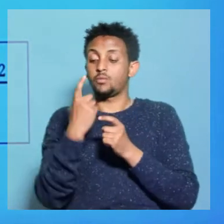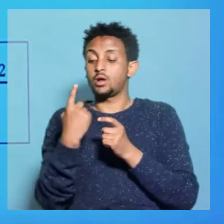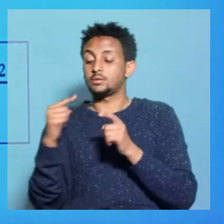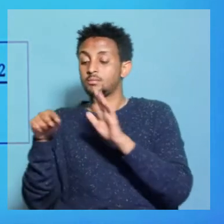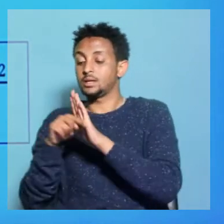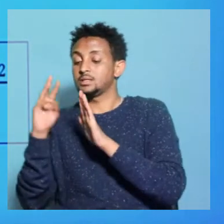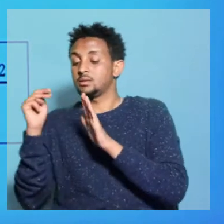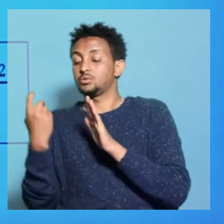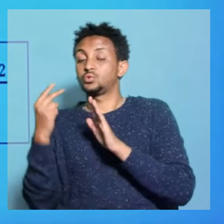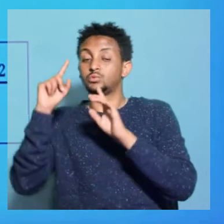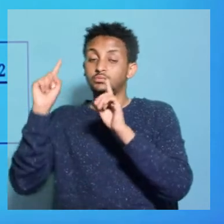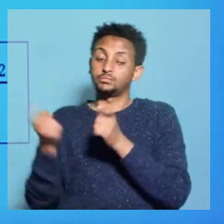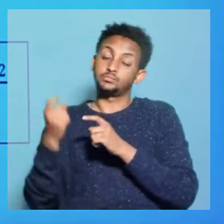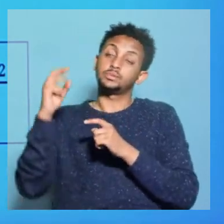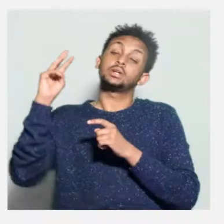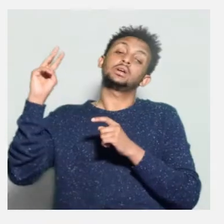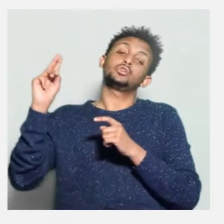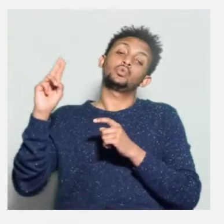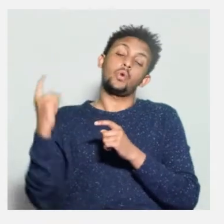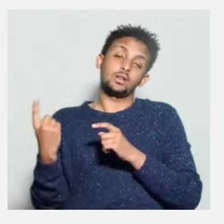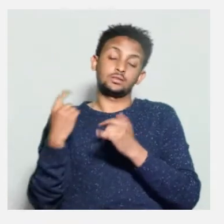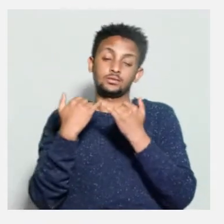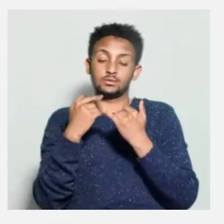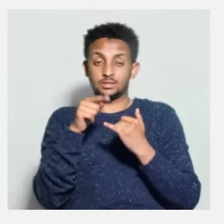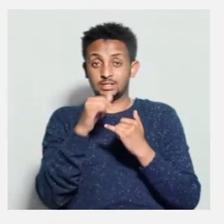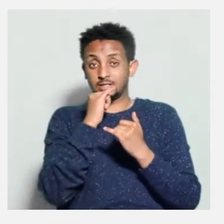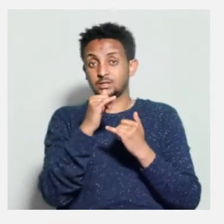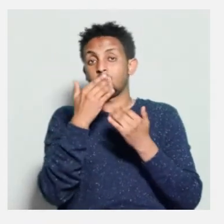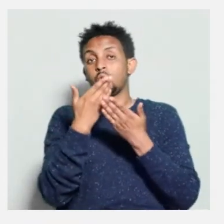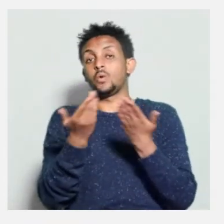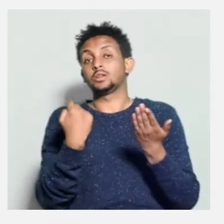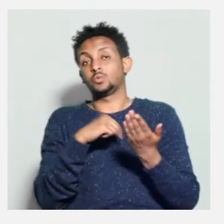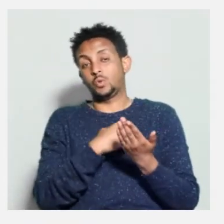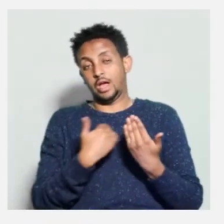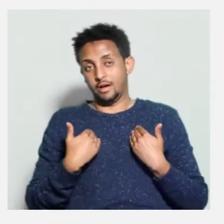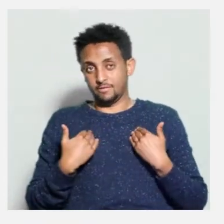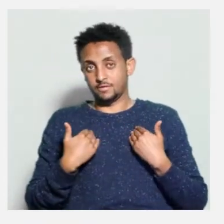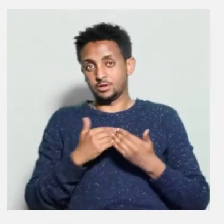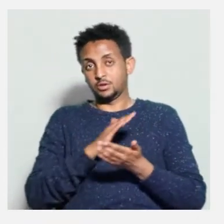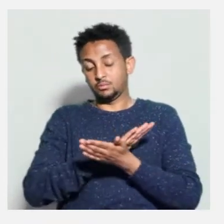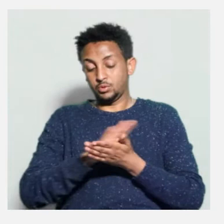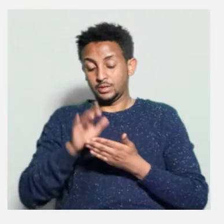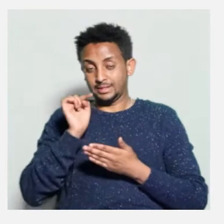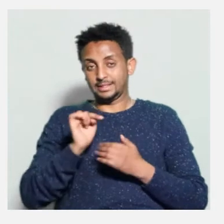u2 plus m1 minus m2 u1. So this is what we have. So putting